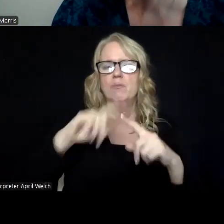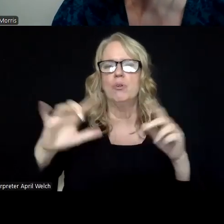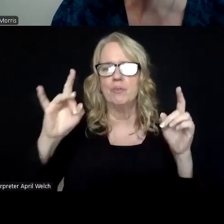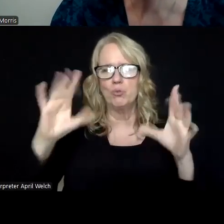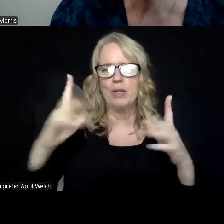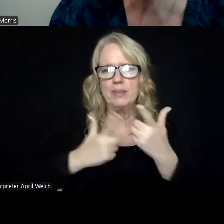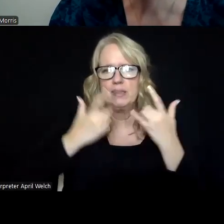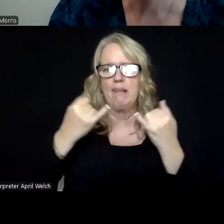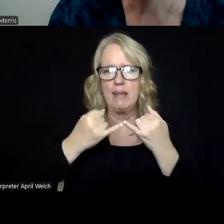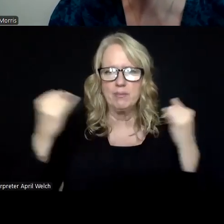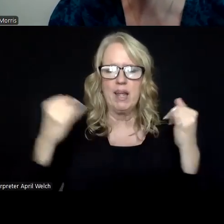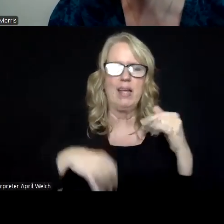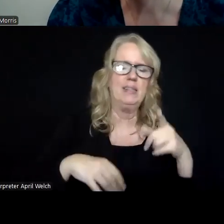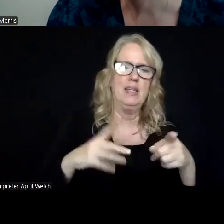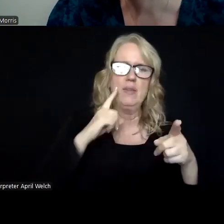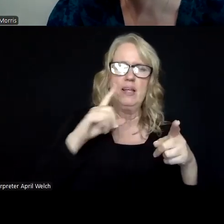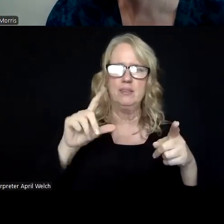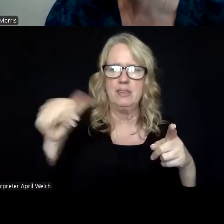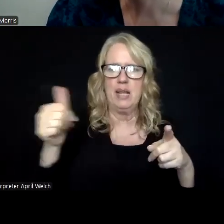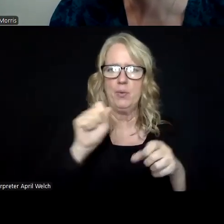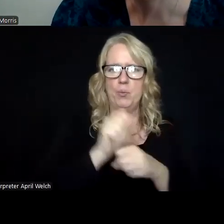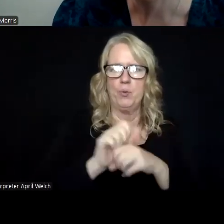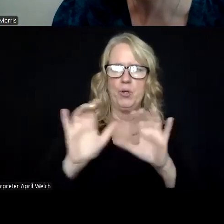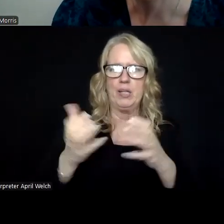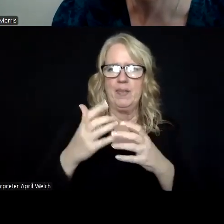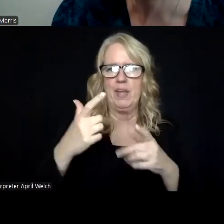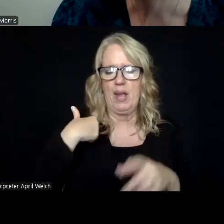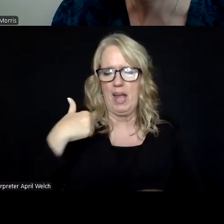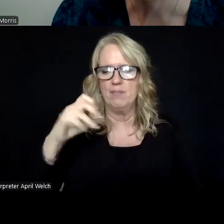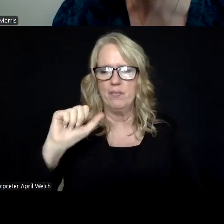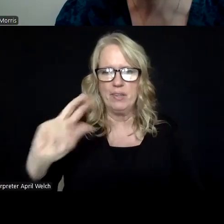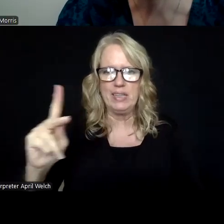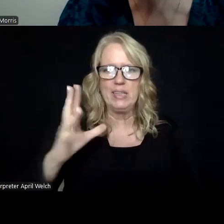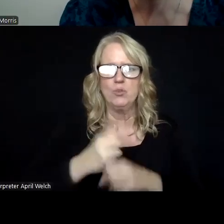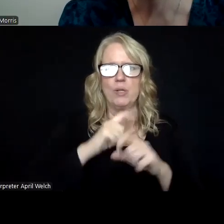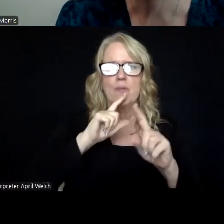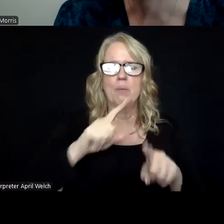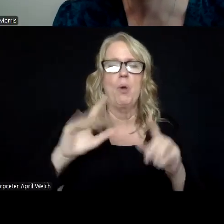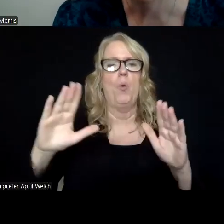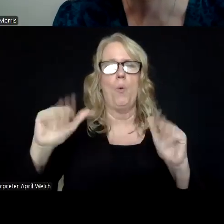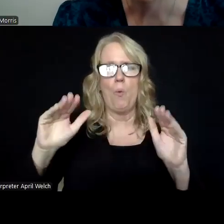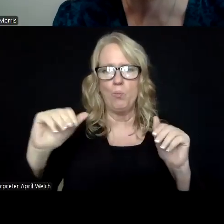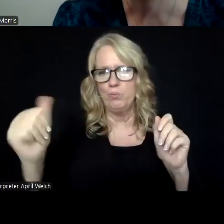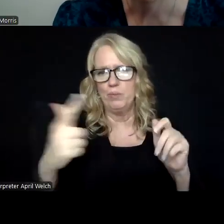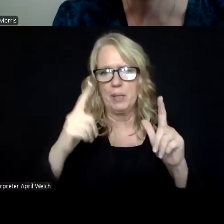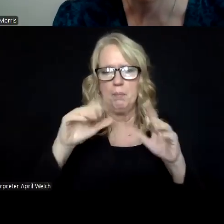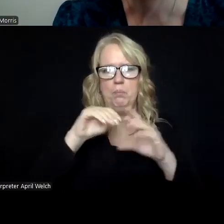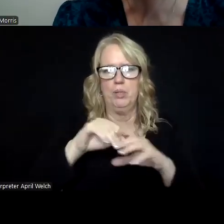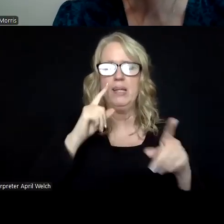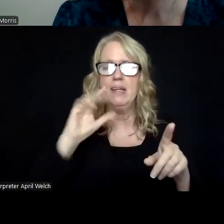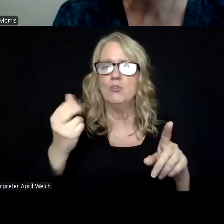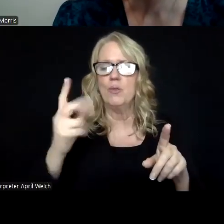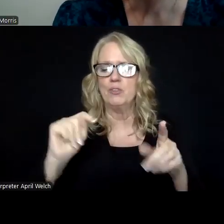centers. And so it's another workforce, and there's a link there to get the report, and hopefully somebody can put it in the chat as well. Next